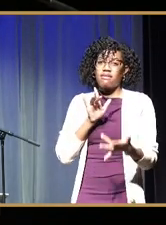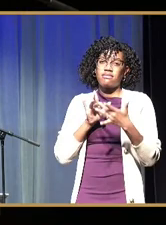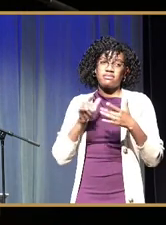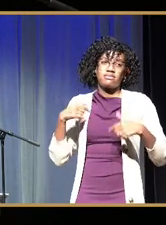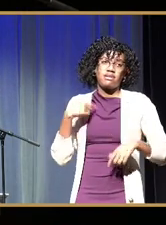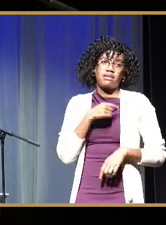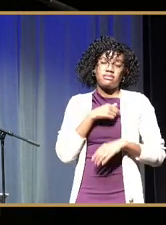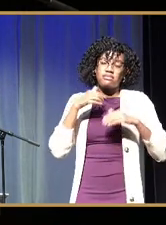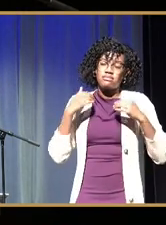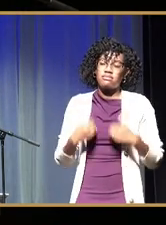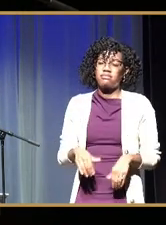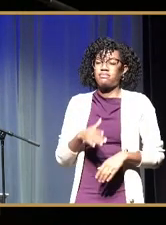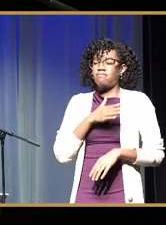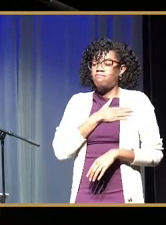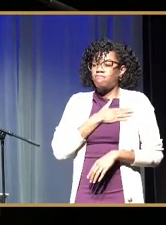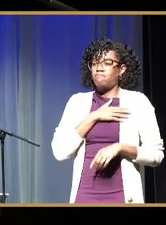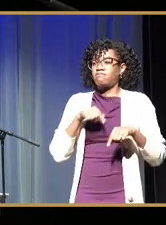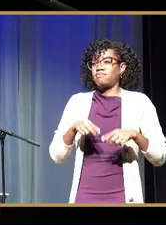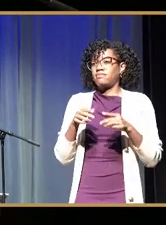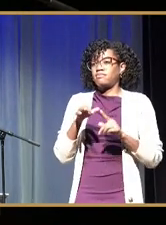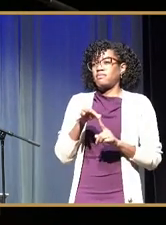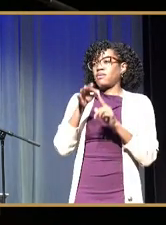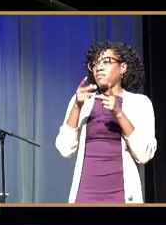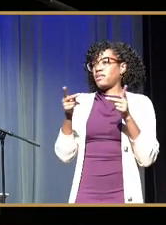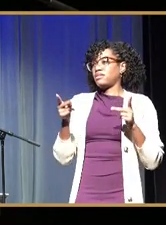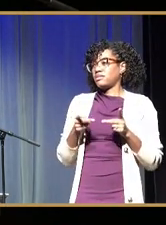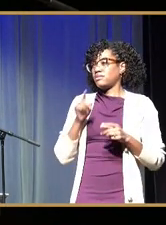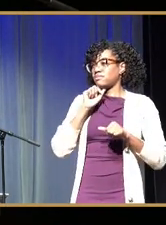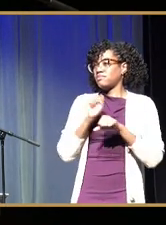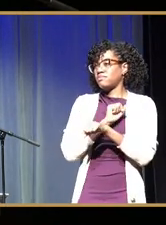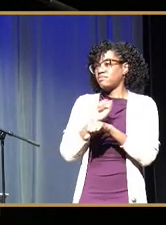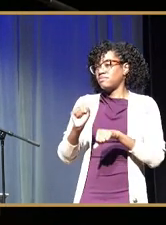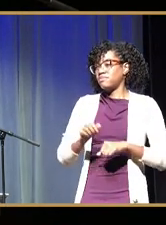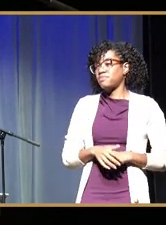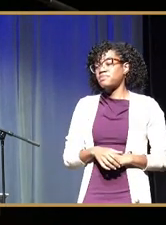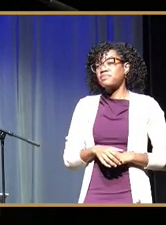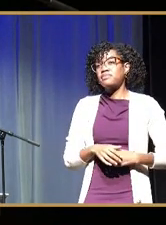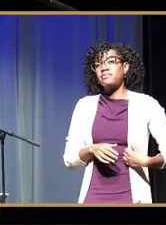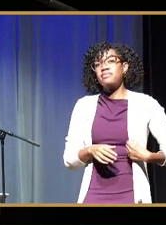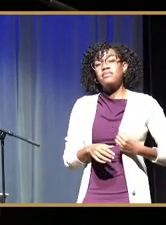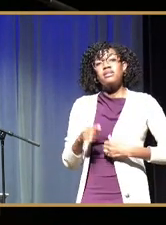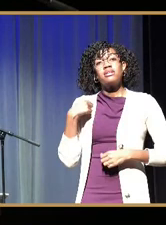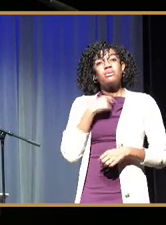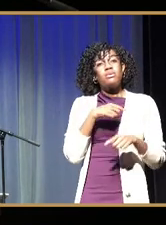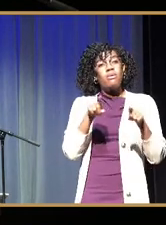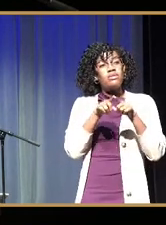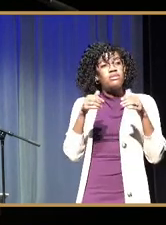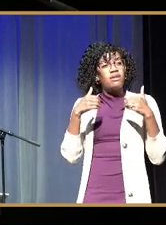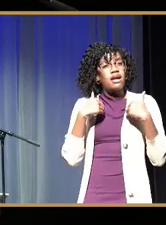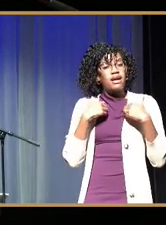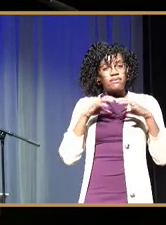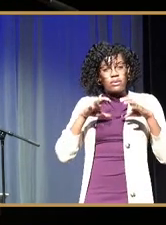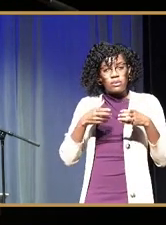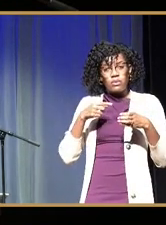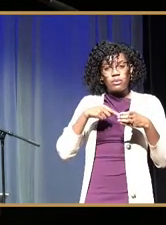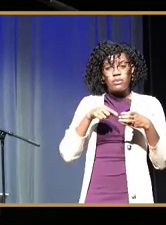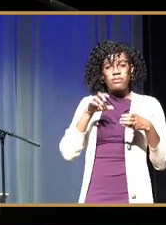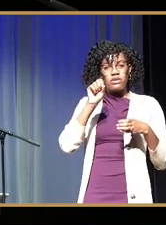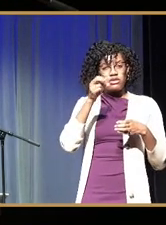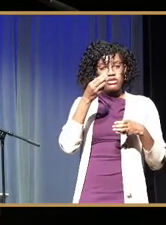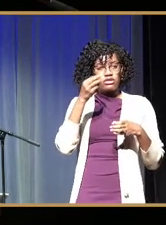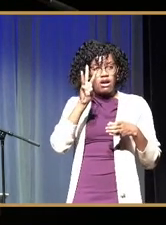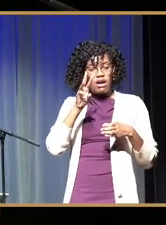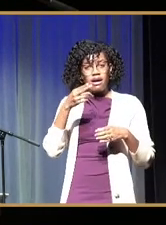This is truly a special place. We also have a cadre of Sharp, Howard, and Morgan